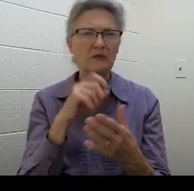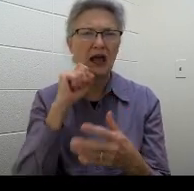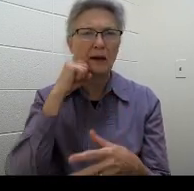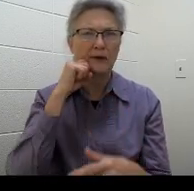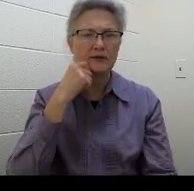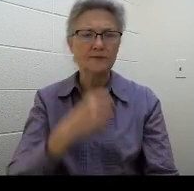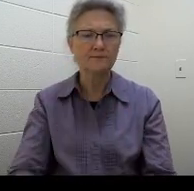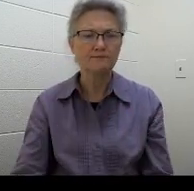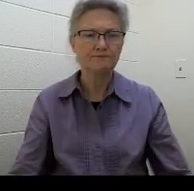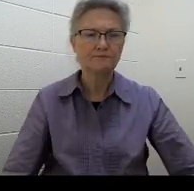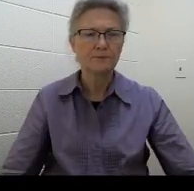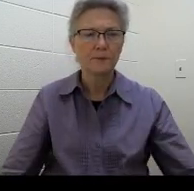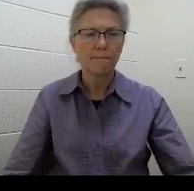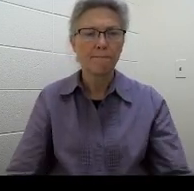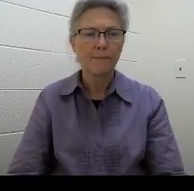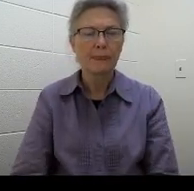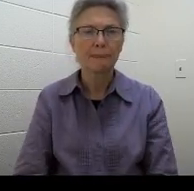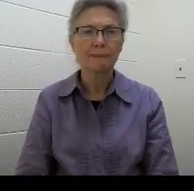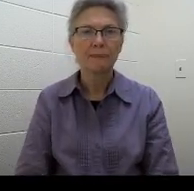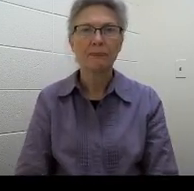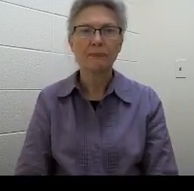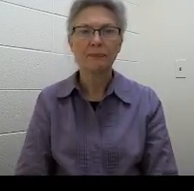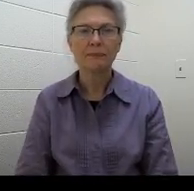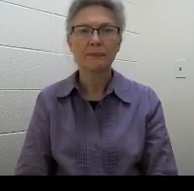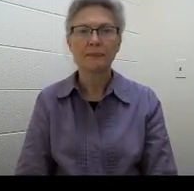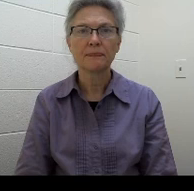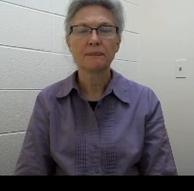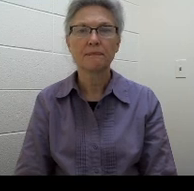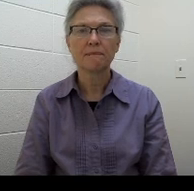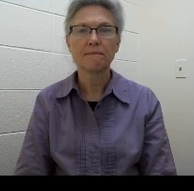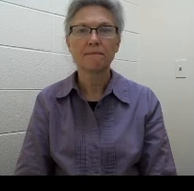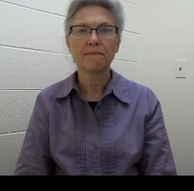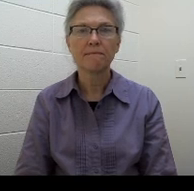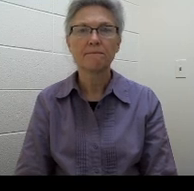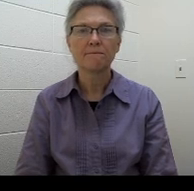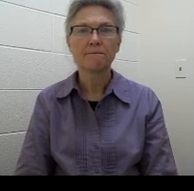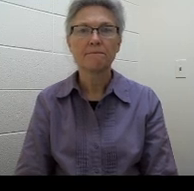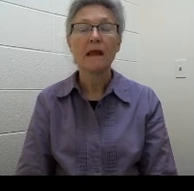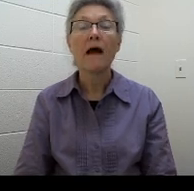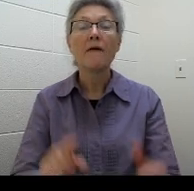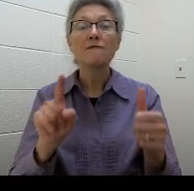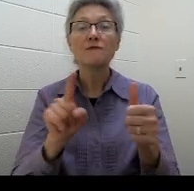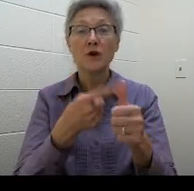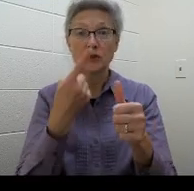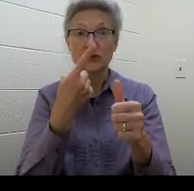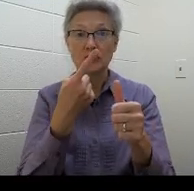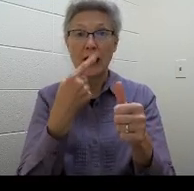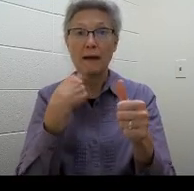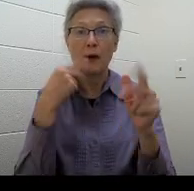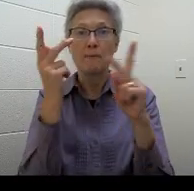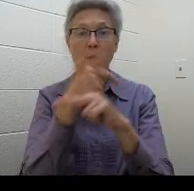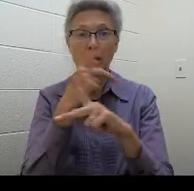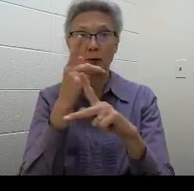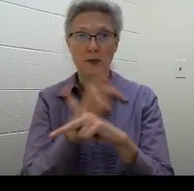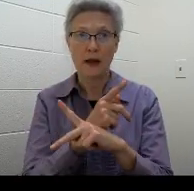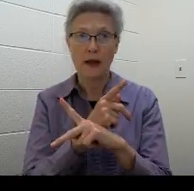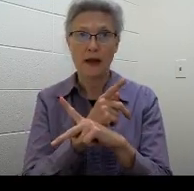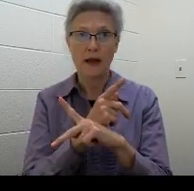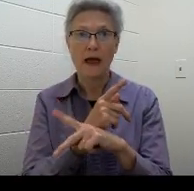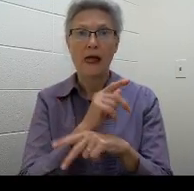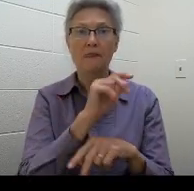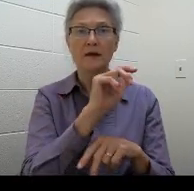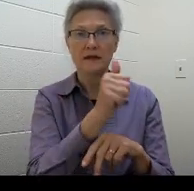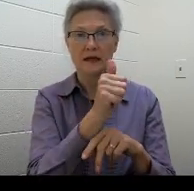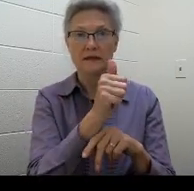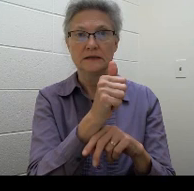can reference that if I need it later when I'm done. Okay, so first I'm going to multiply the